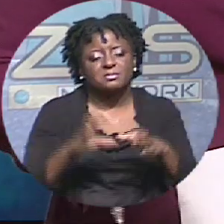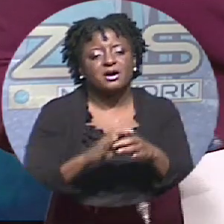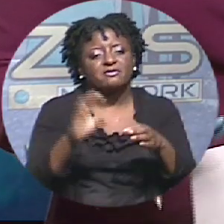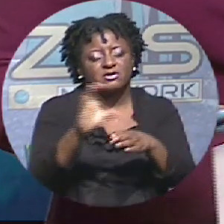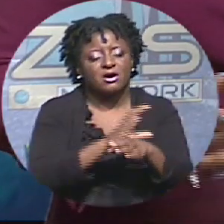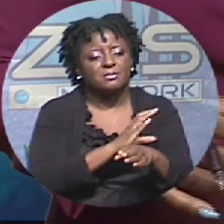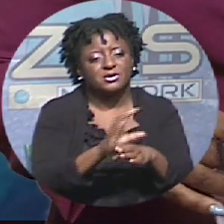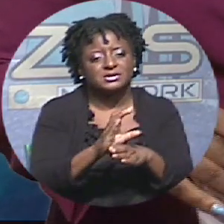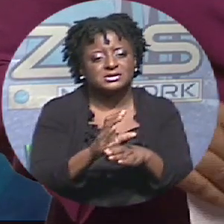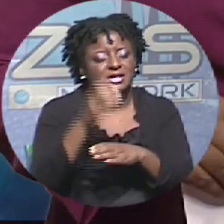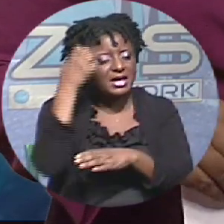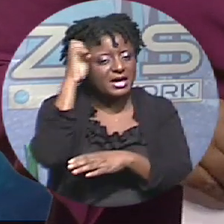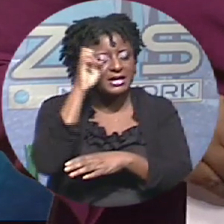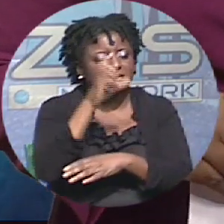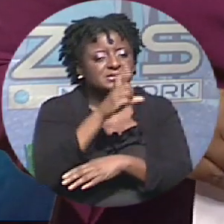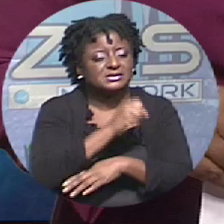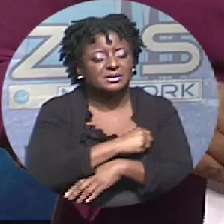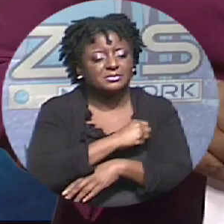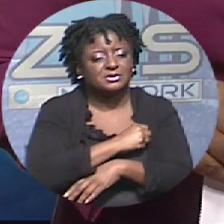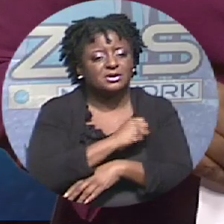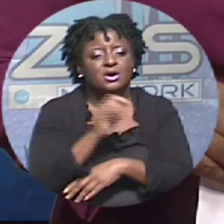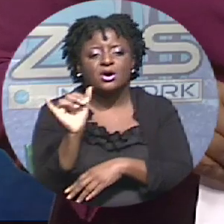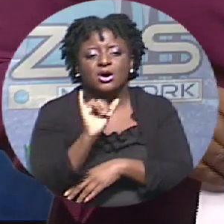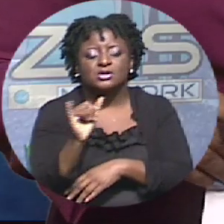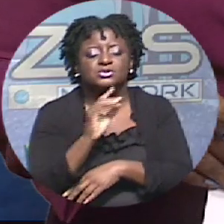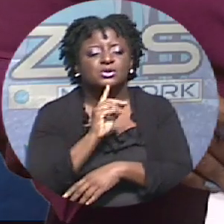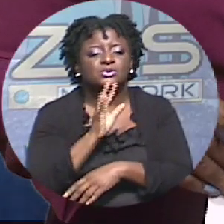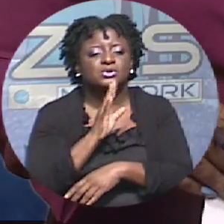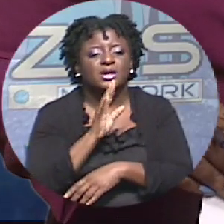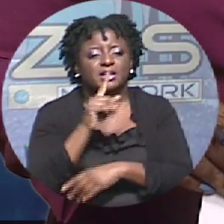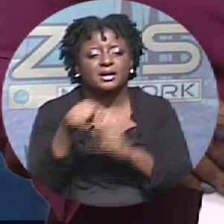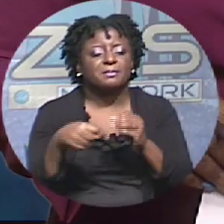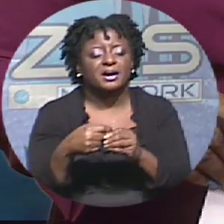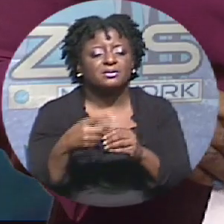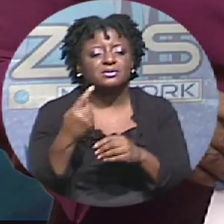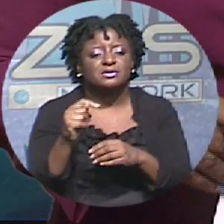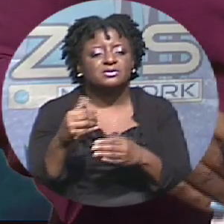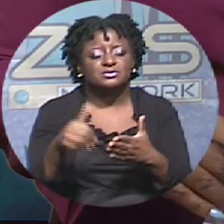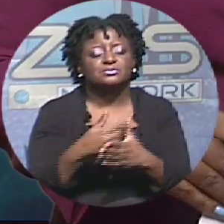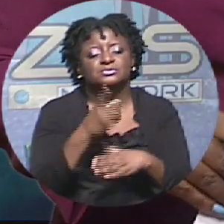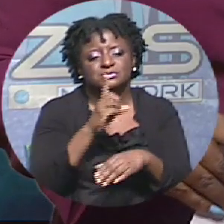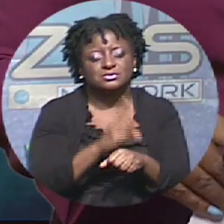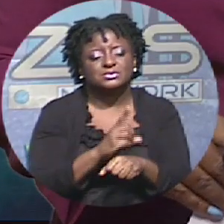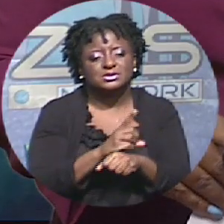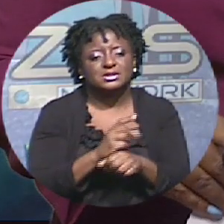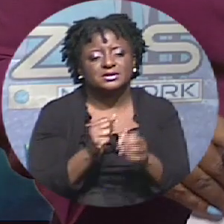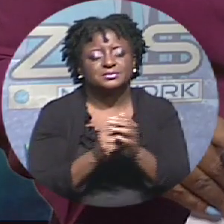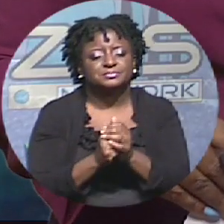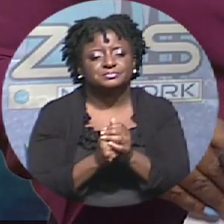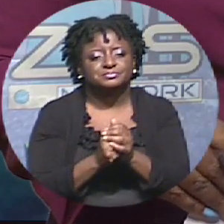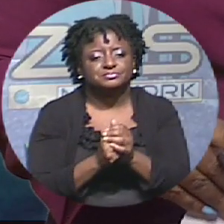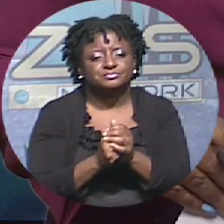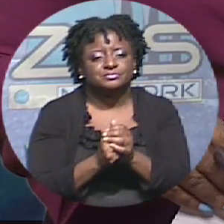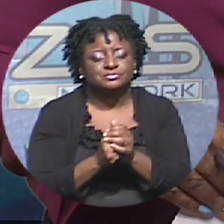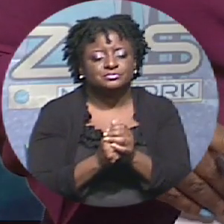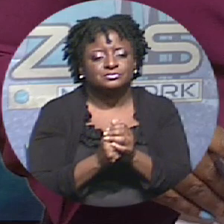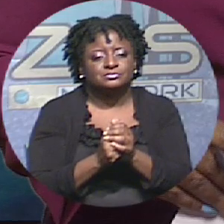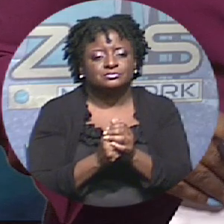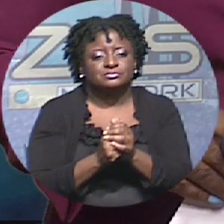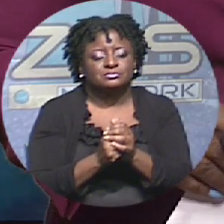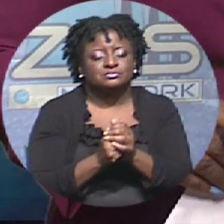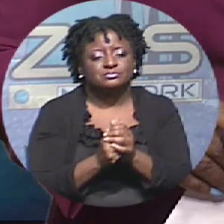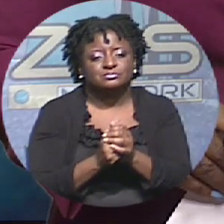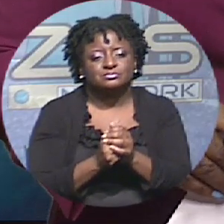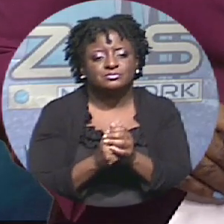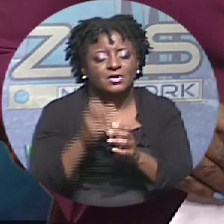Sumner, also weighing in on the revamped Bahama deal that will see hundreds of re-engaged workers and payment to local contractors and vendors